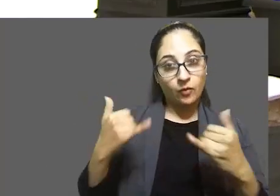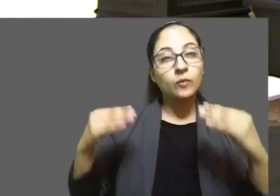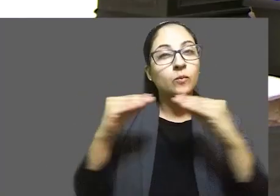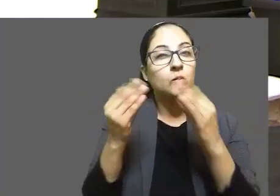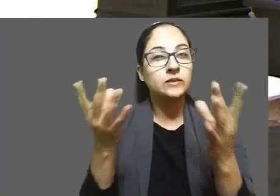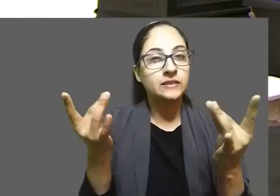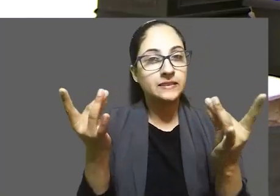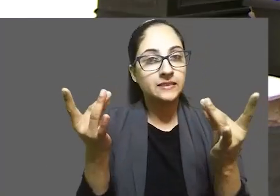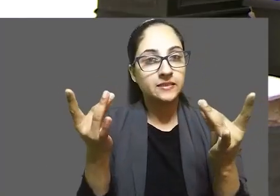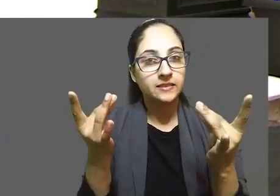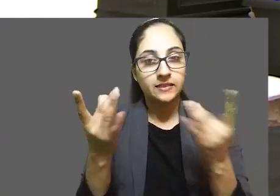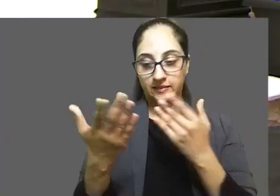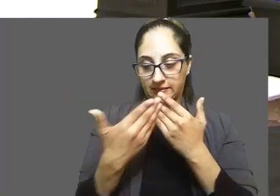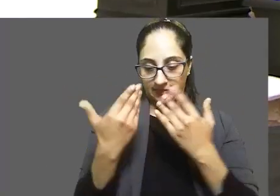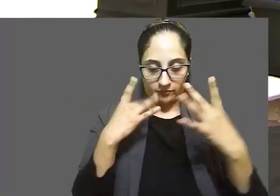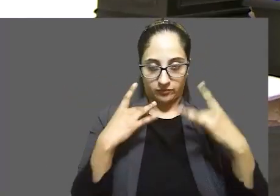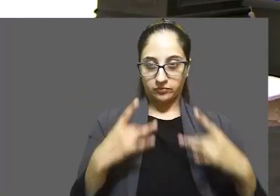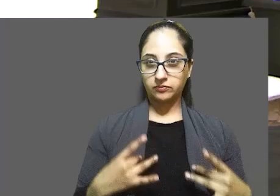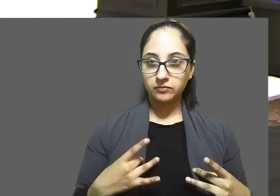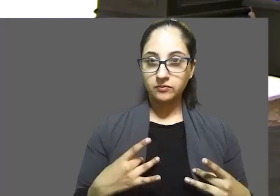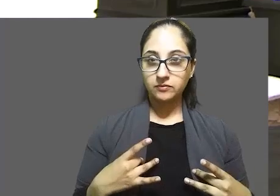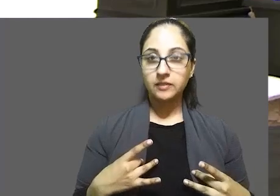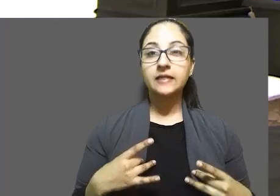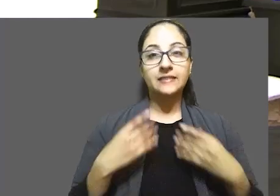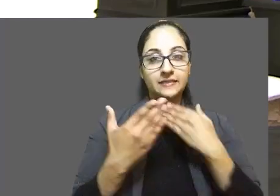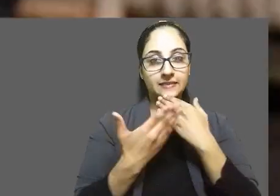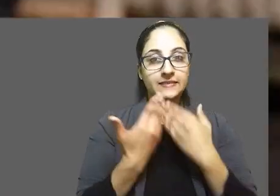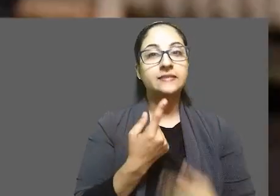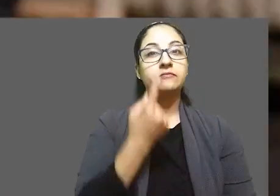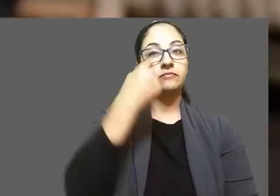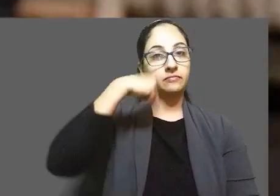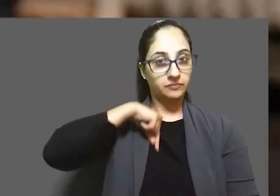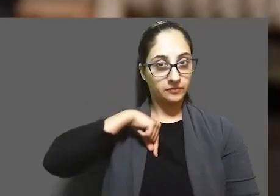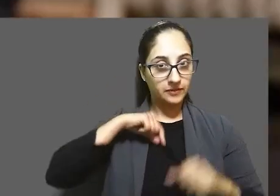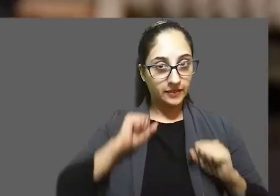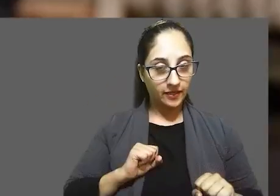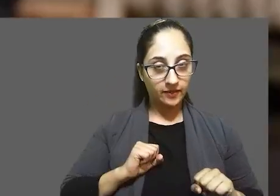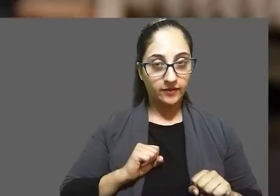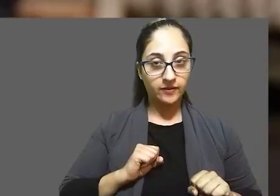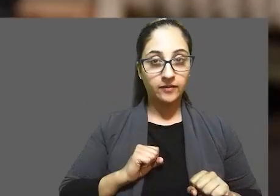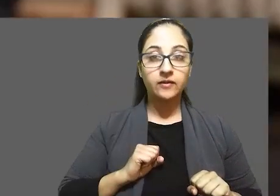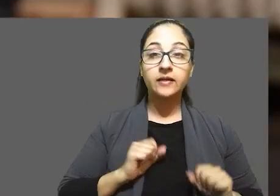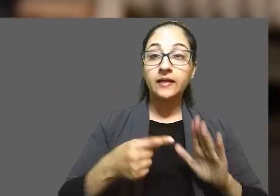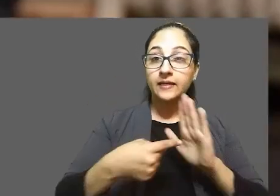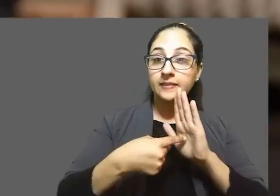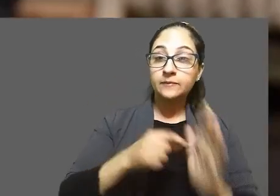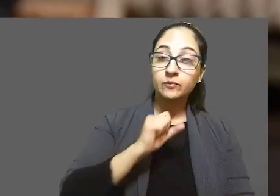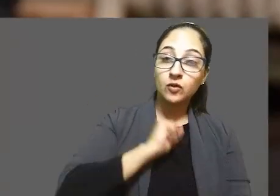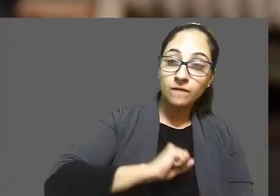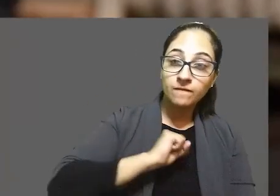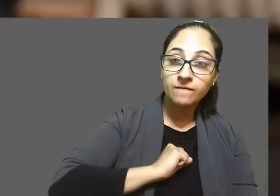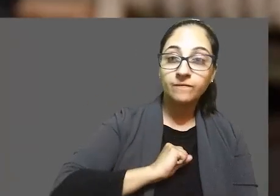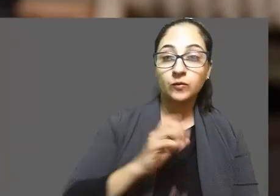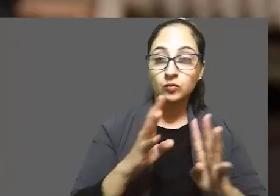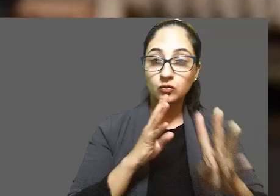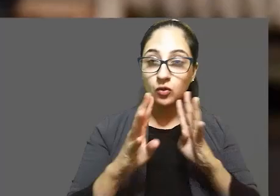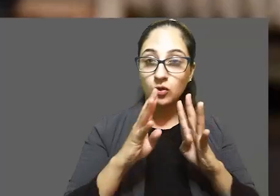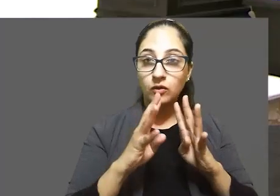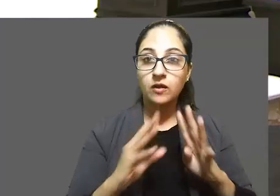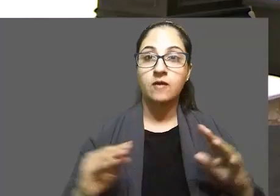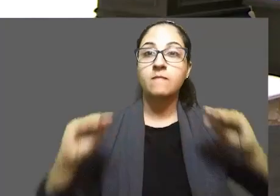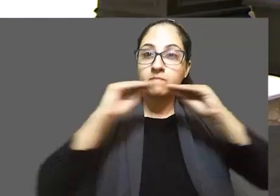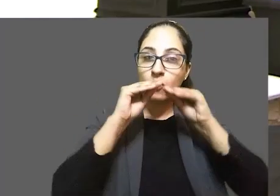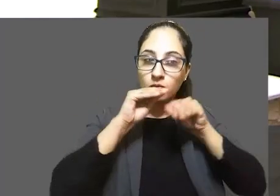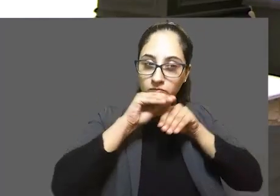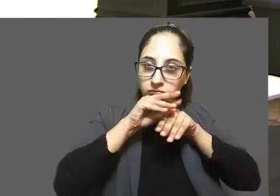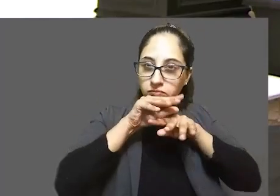so that more virus ends up in our nasal and throat areas. That means with coughing and talking, there's even more virus in our droplets,